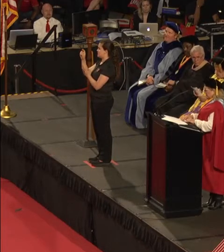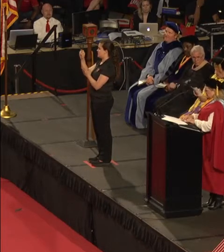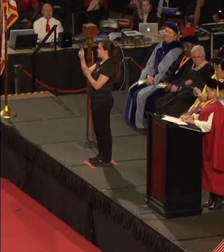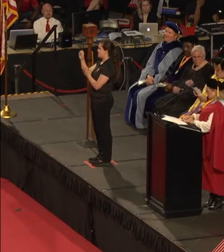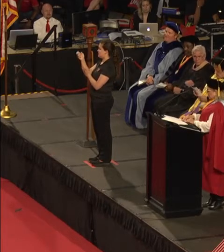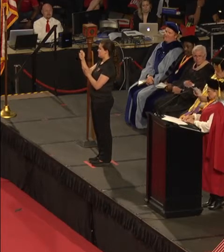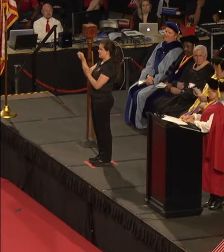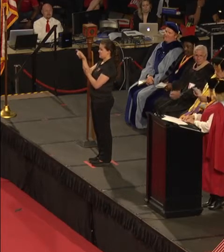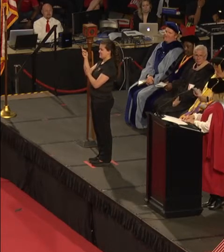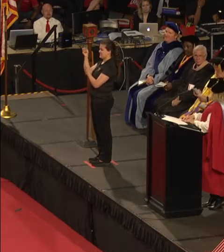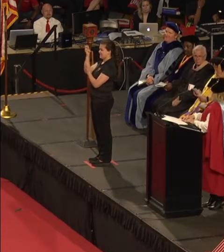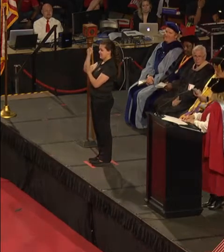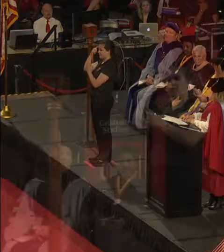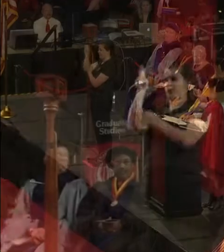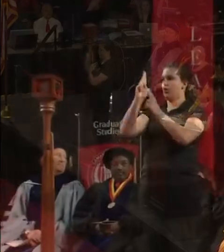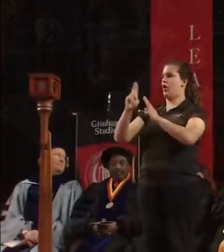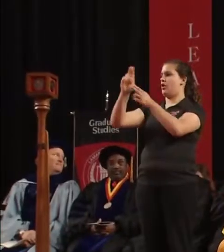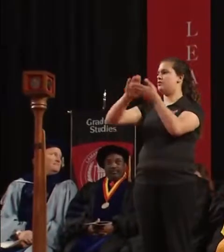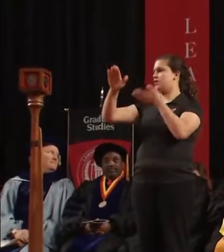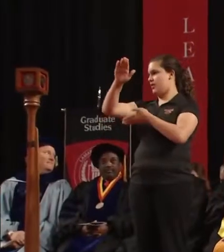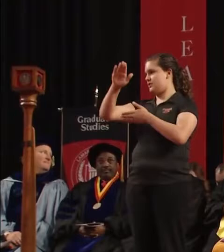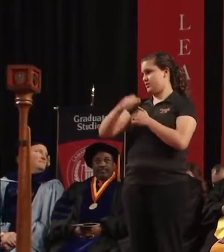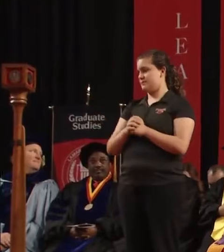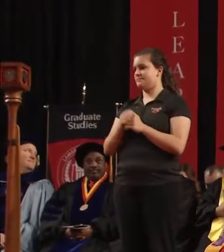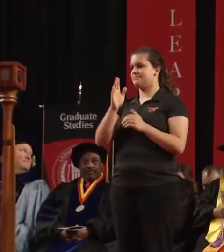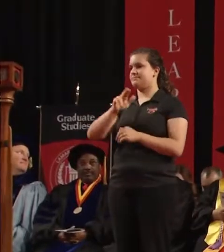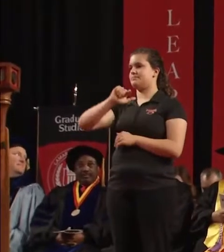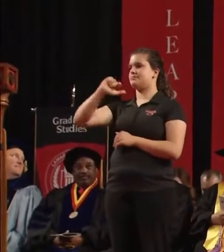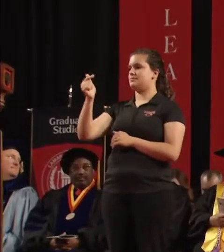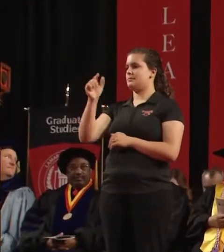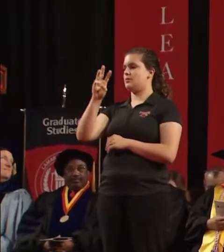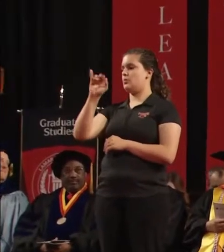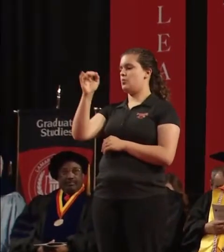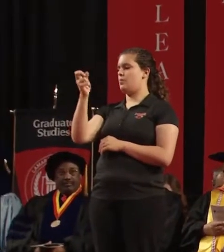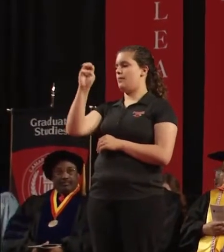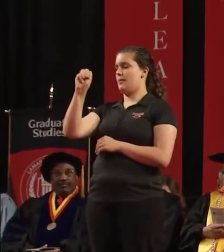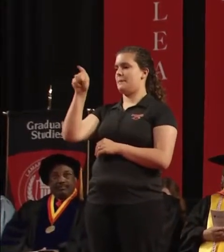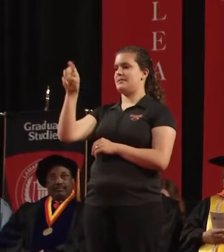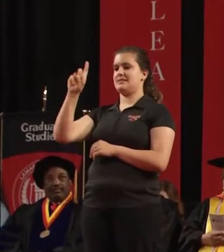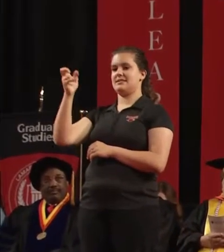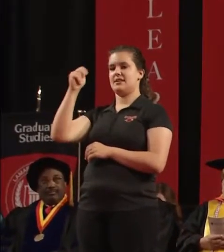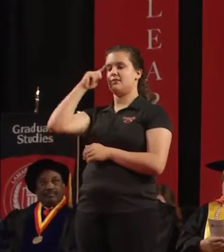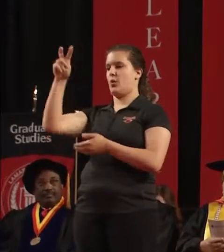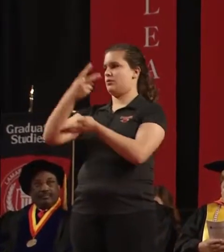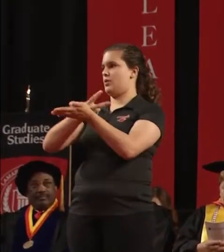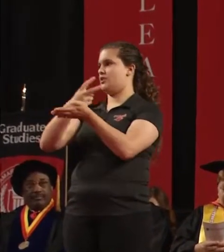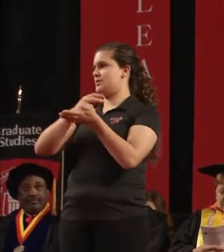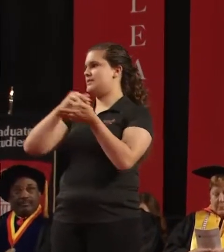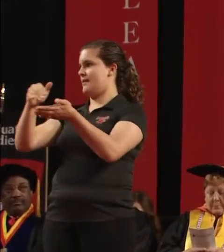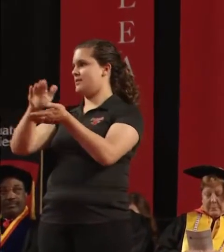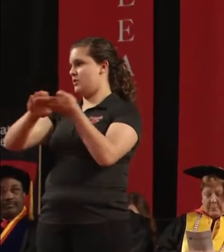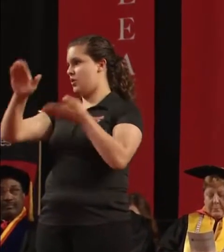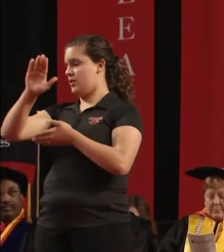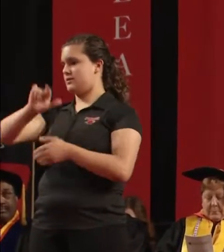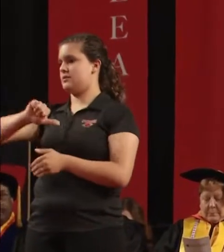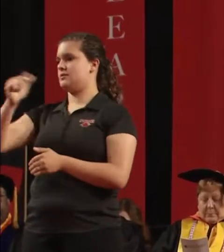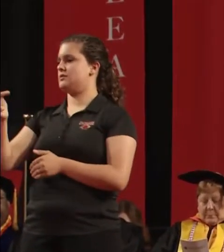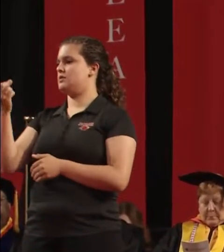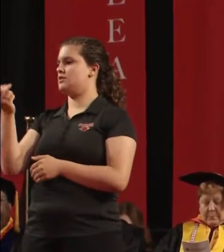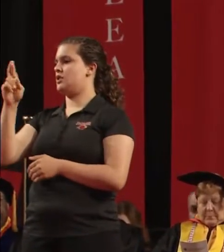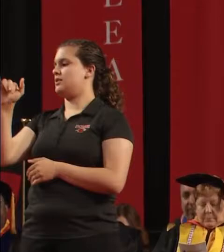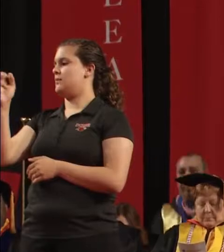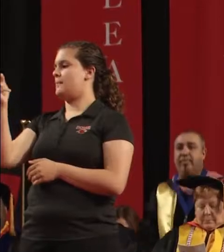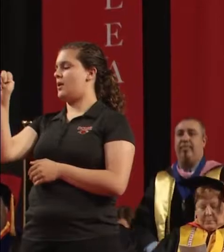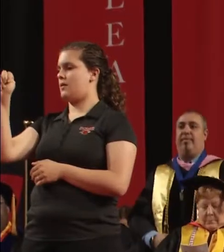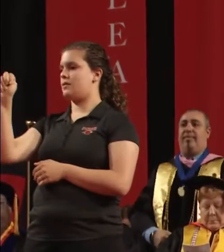the Rio Honors College. Dr. William Hahn, Dean of the Graduate College. Dr. Serdar